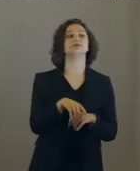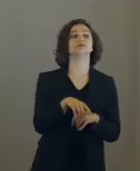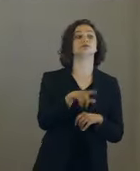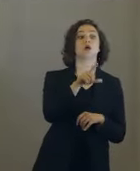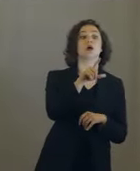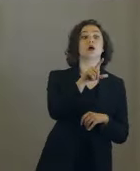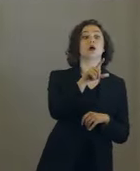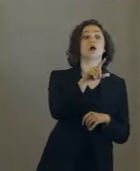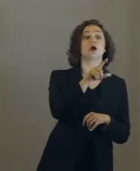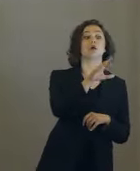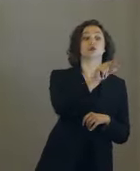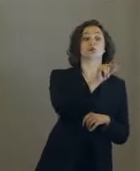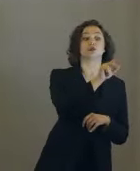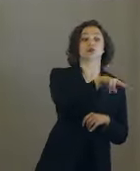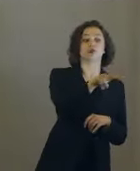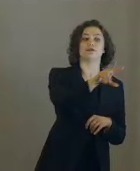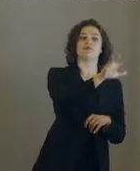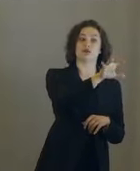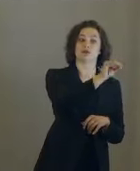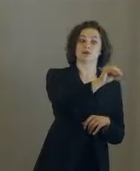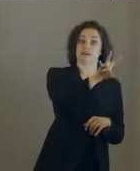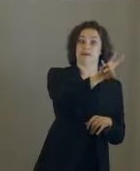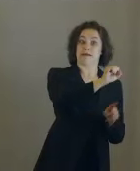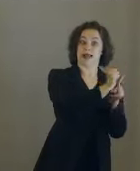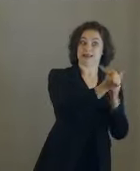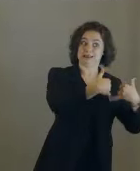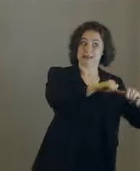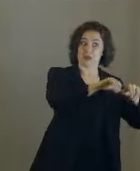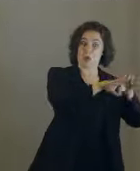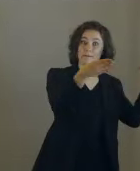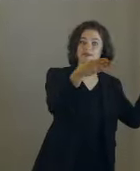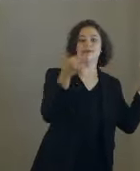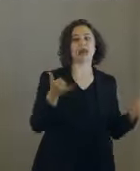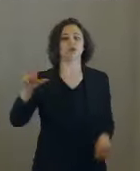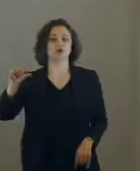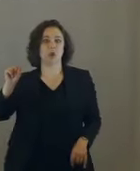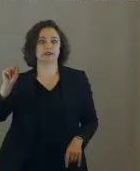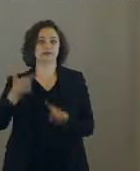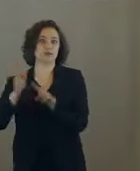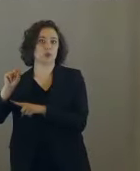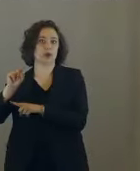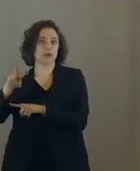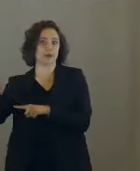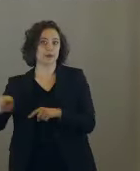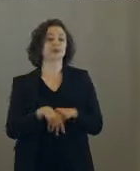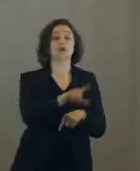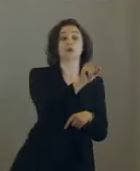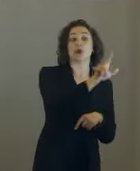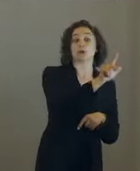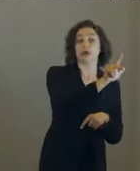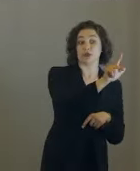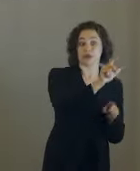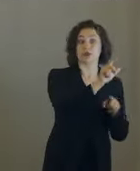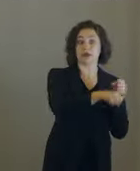2022 cases, we had 507 cases. There are 20 now. In 2023, we